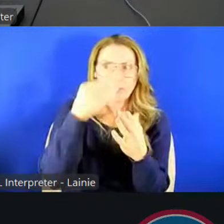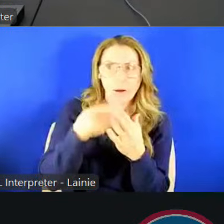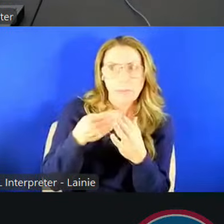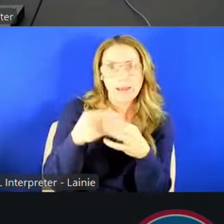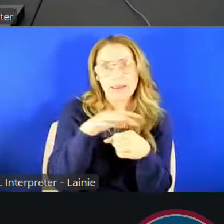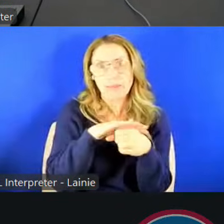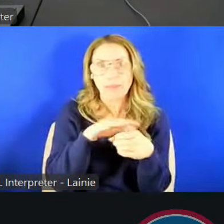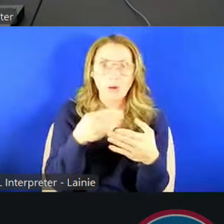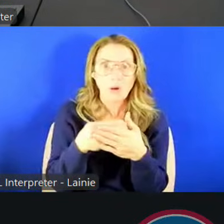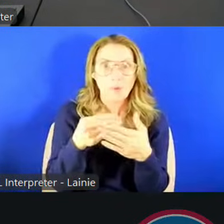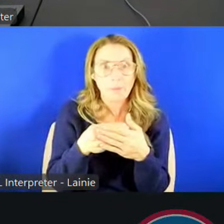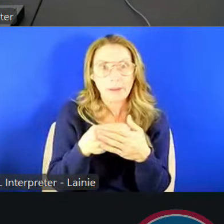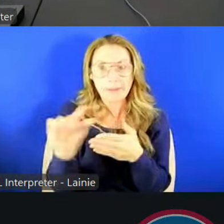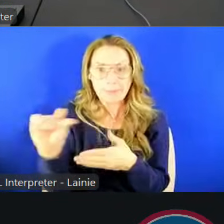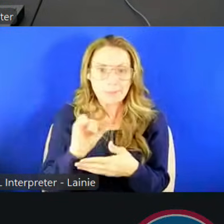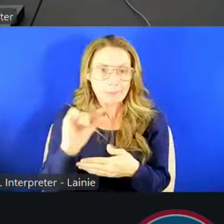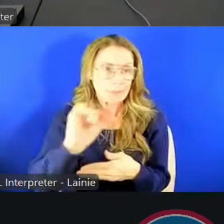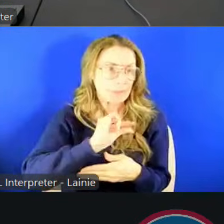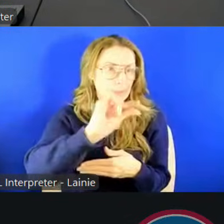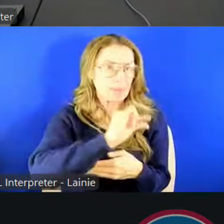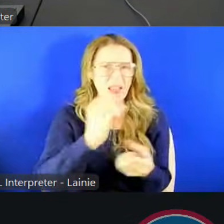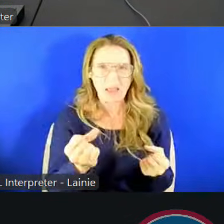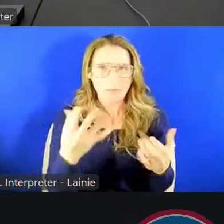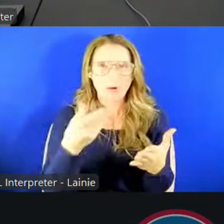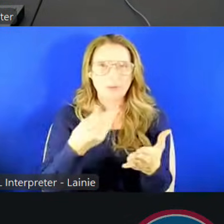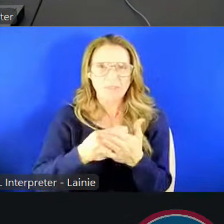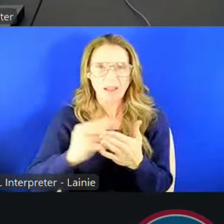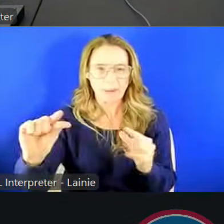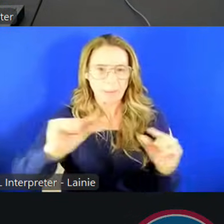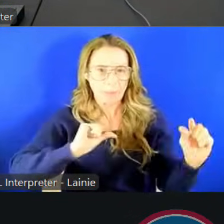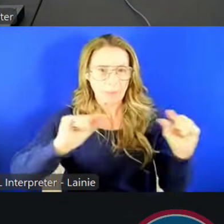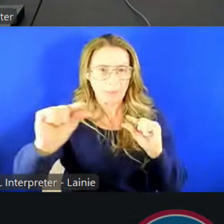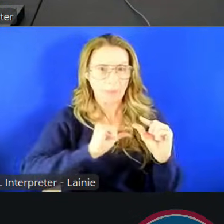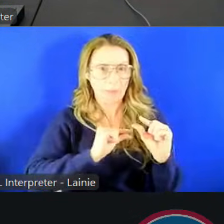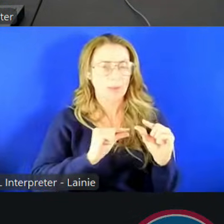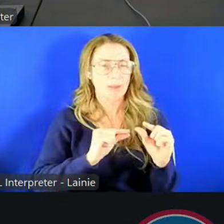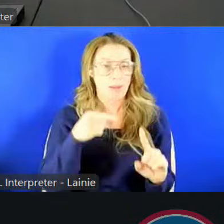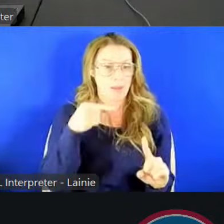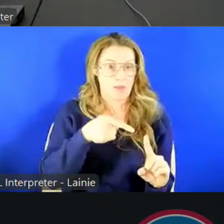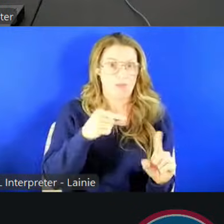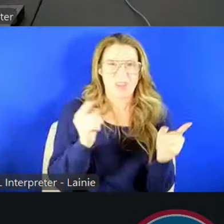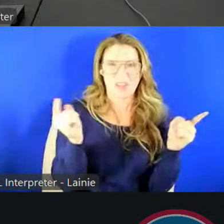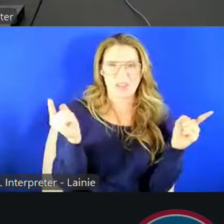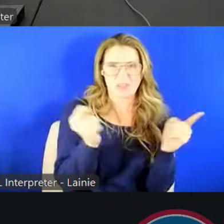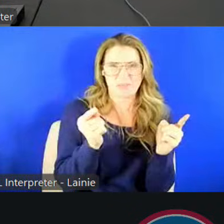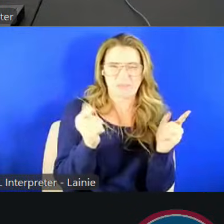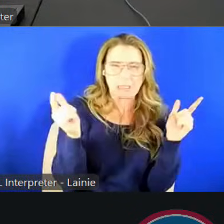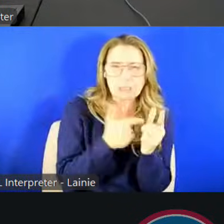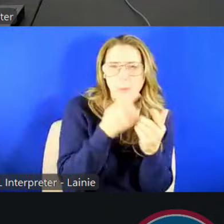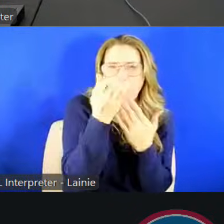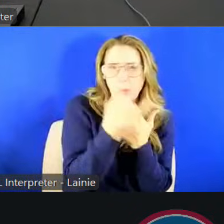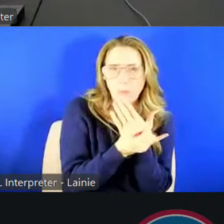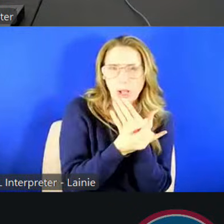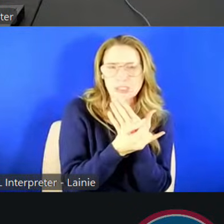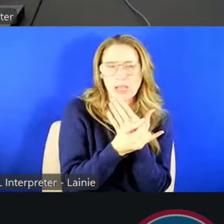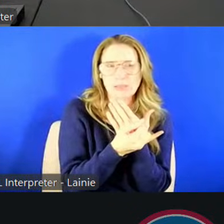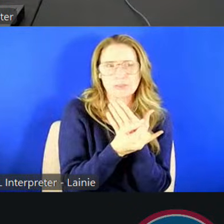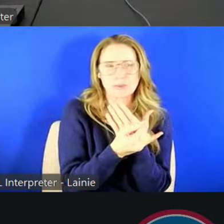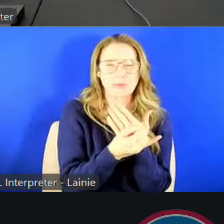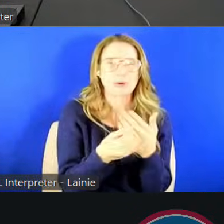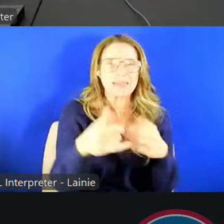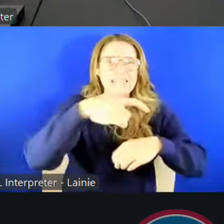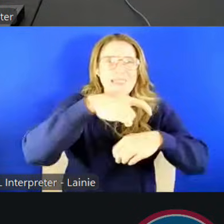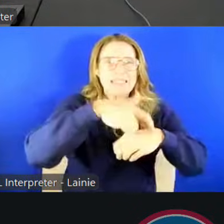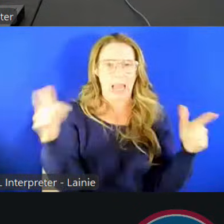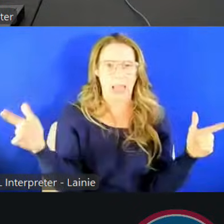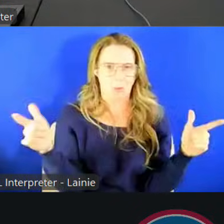and kind of take a multi-pronged approach to constructing it. These smaller projects or smaller, in length projects that'll be scattered